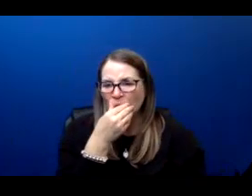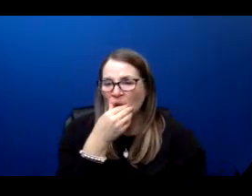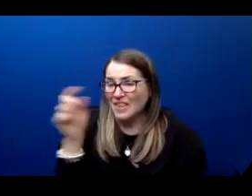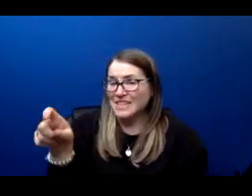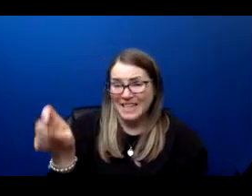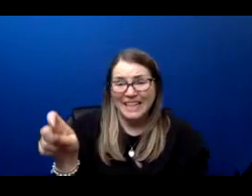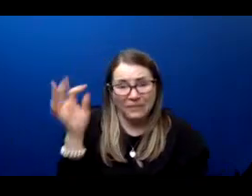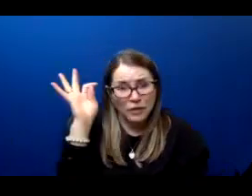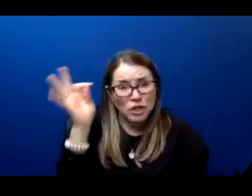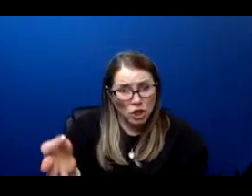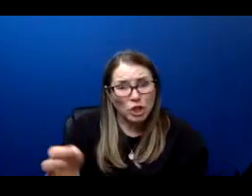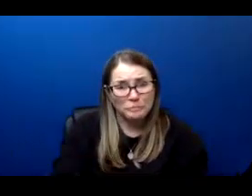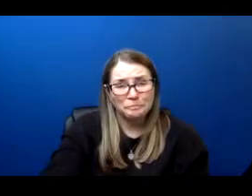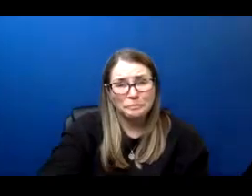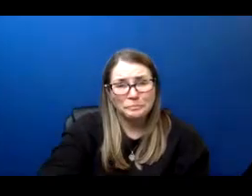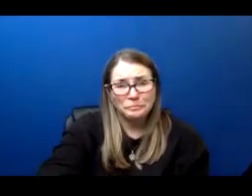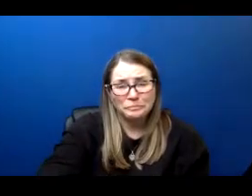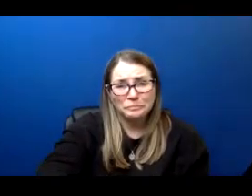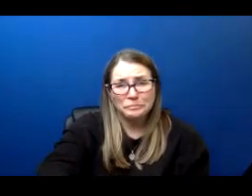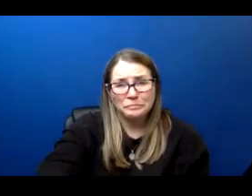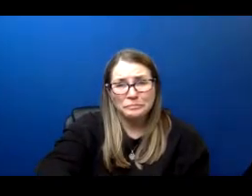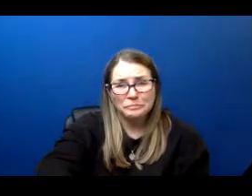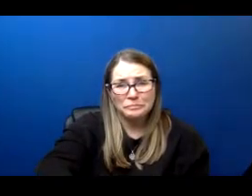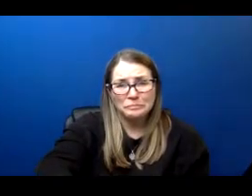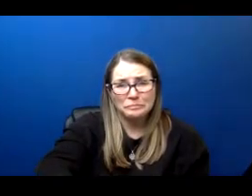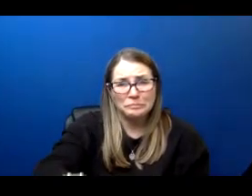now. Bishop,